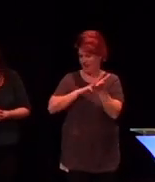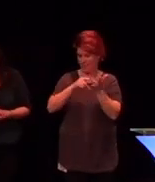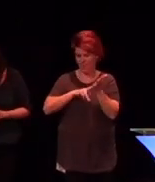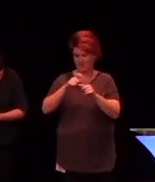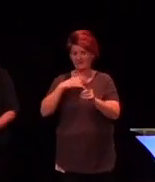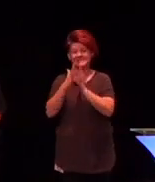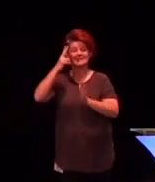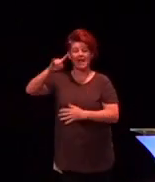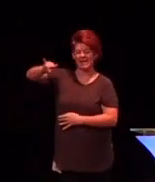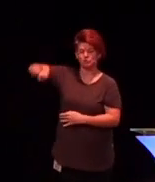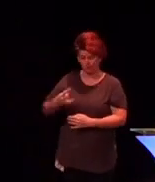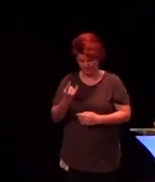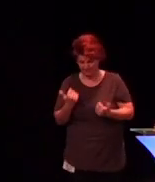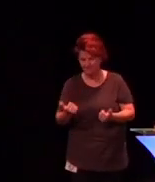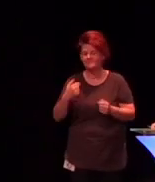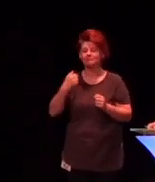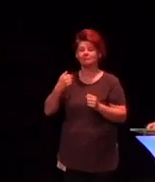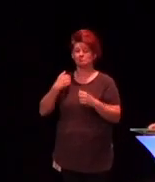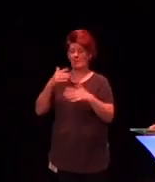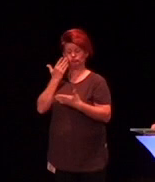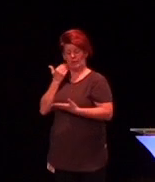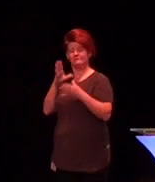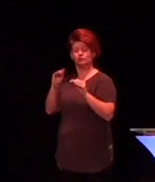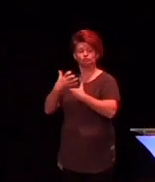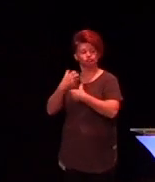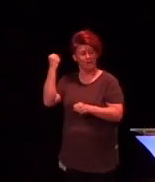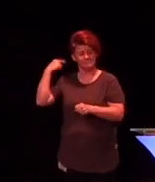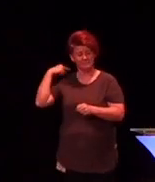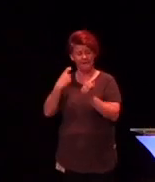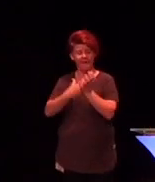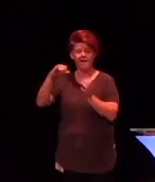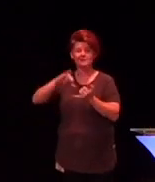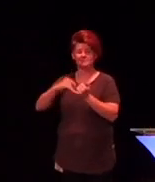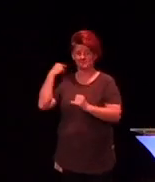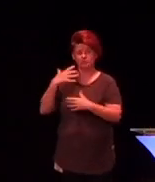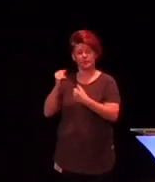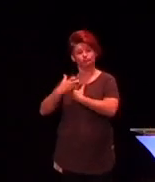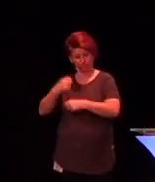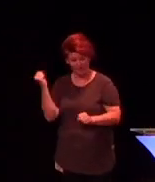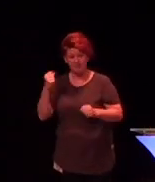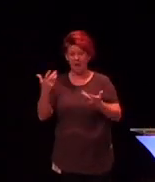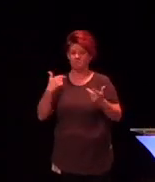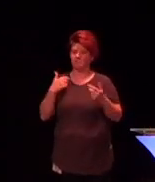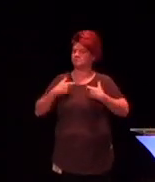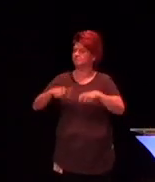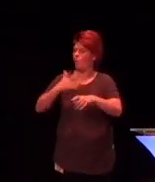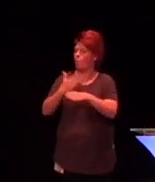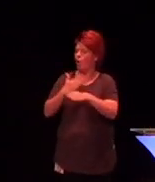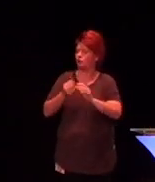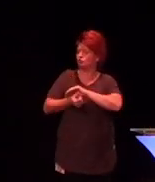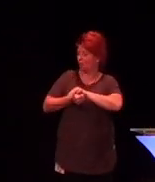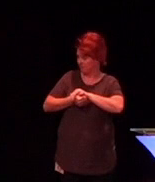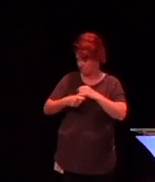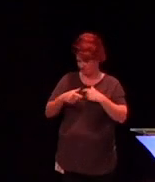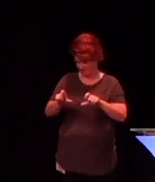Hello, my name is EJ Raymond. This is my sign name. I've recently graduated from the Royal Conservatoire of